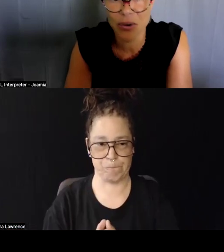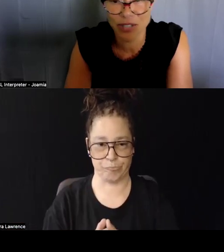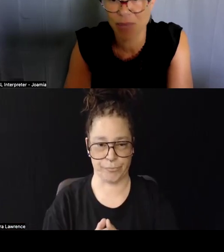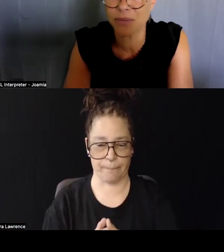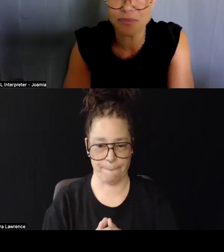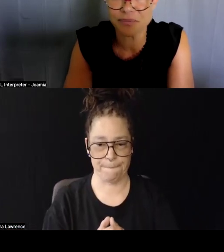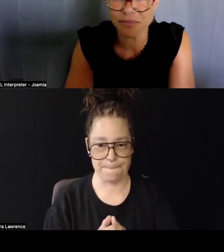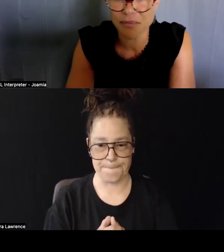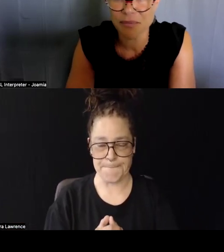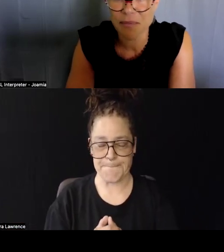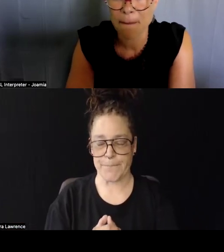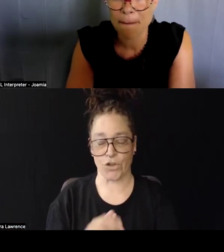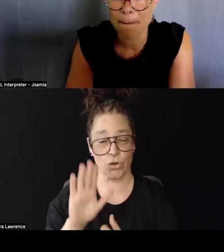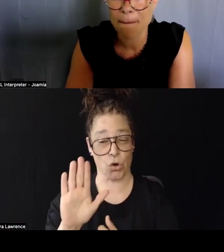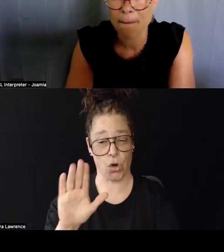Lego table.